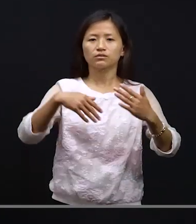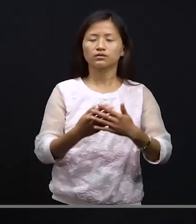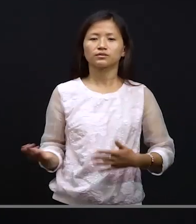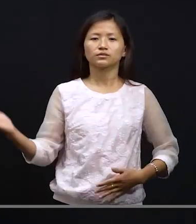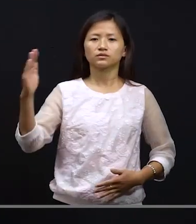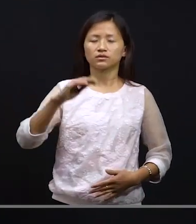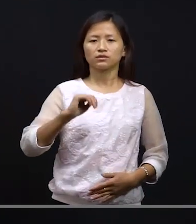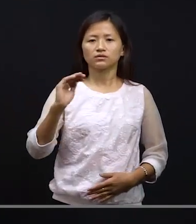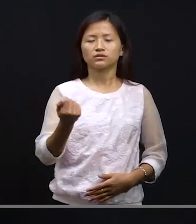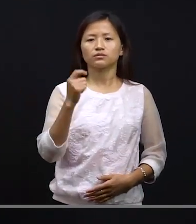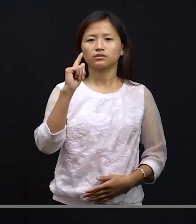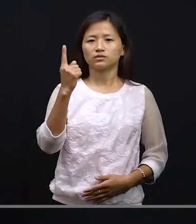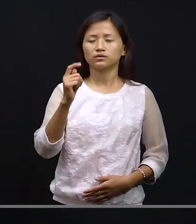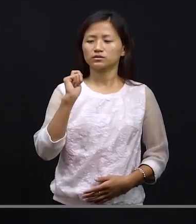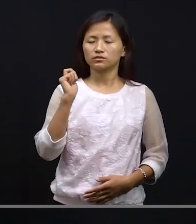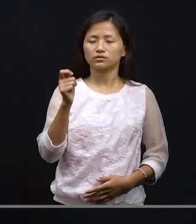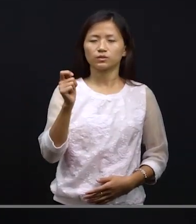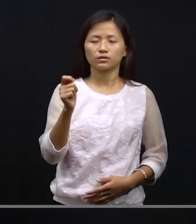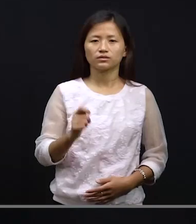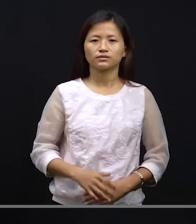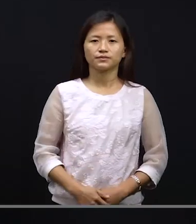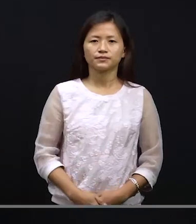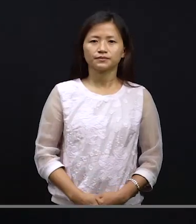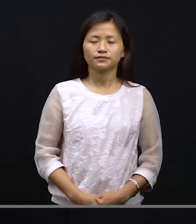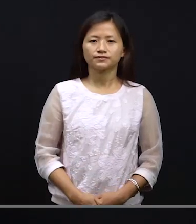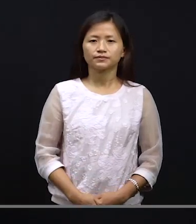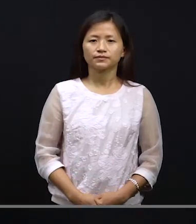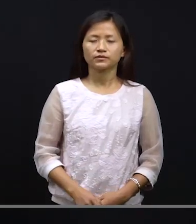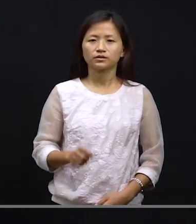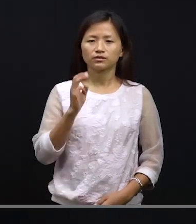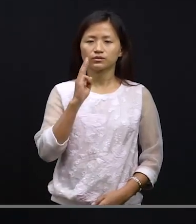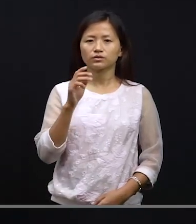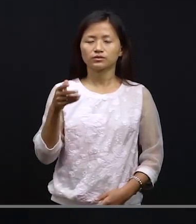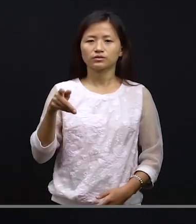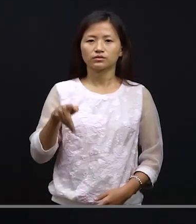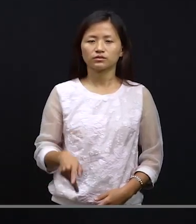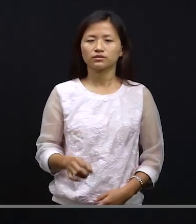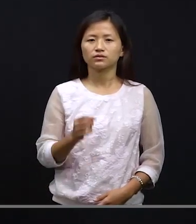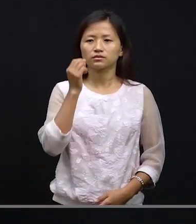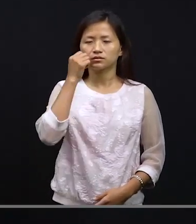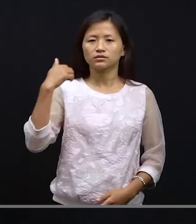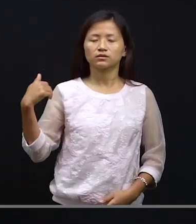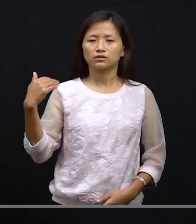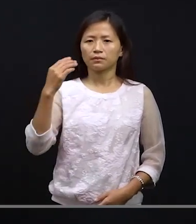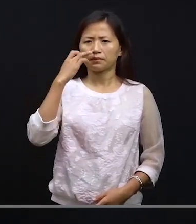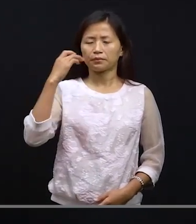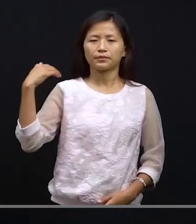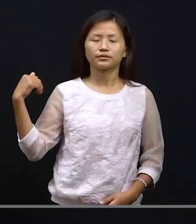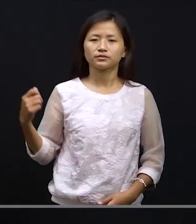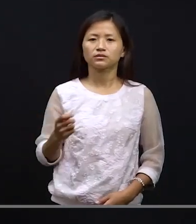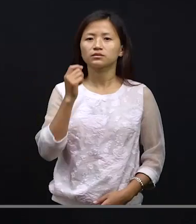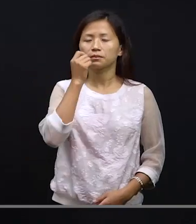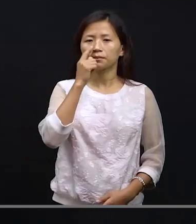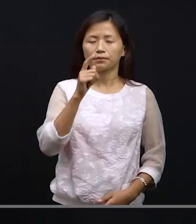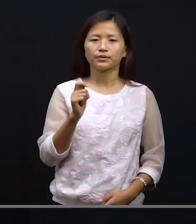because someone in your home is working. For your case, it will be your brothers, your sisters, or your parents who had been